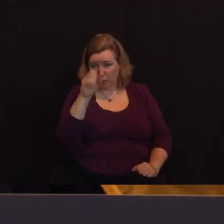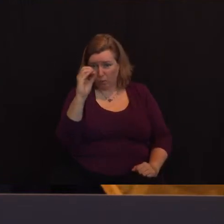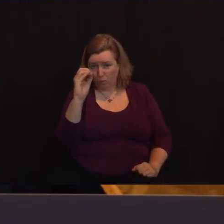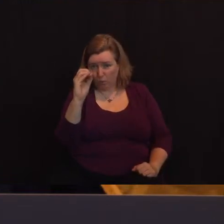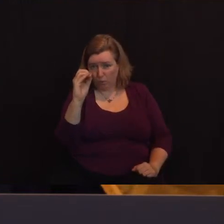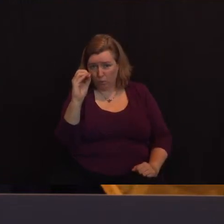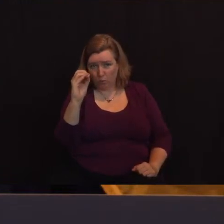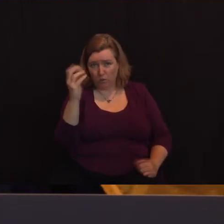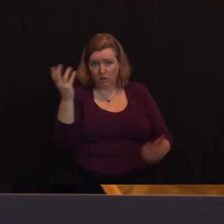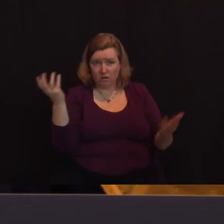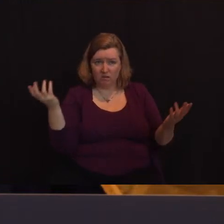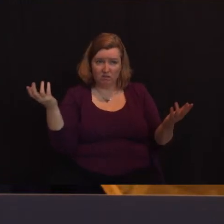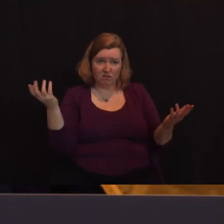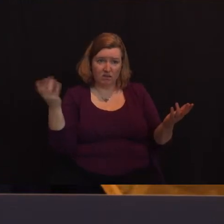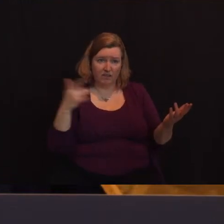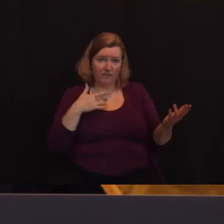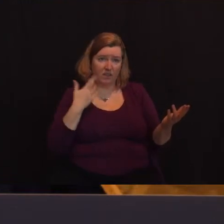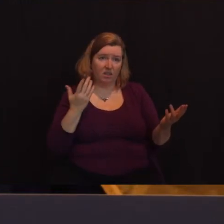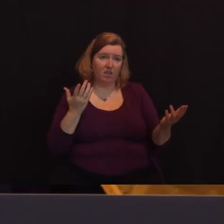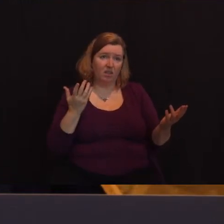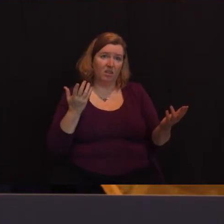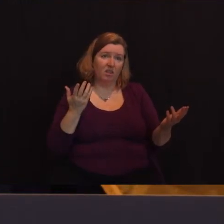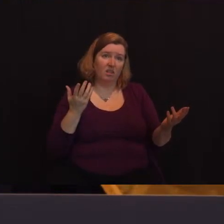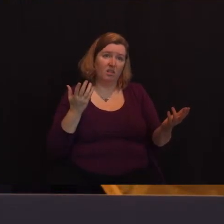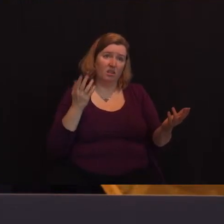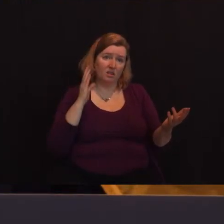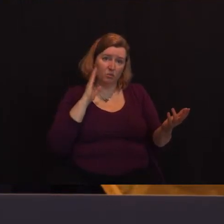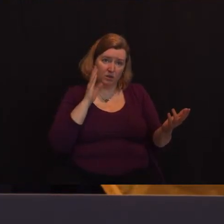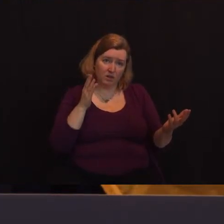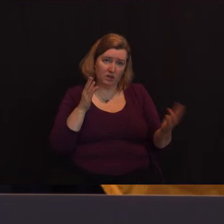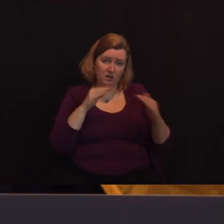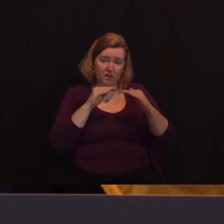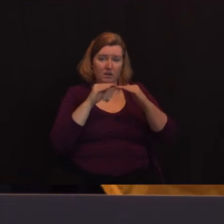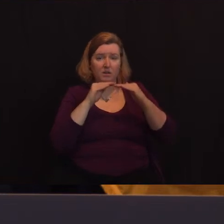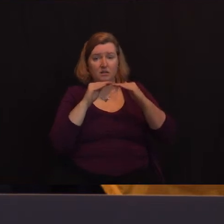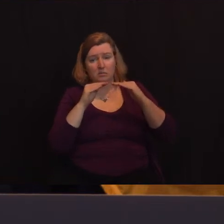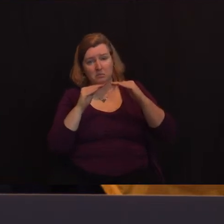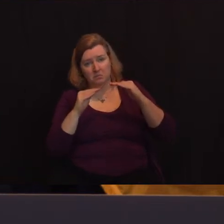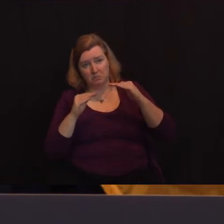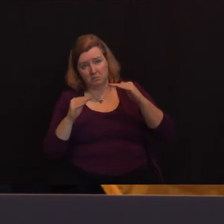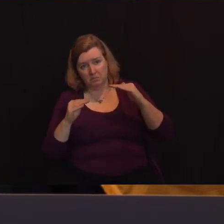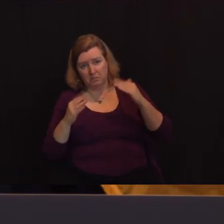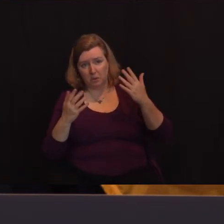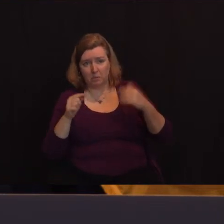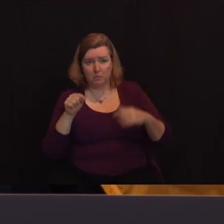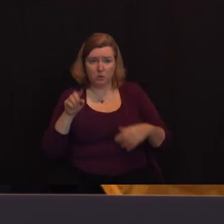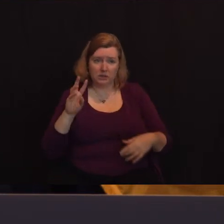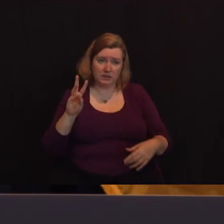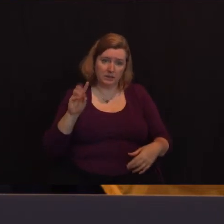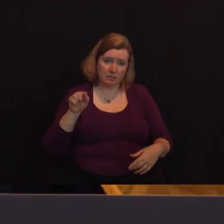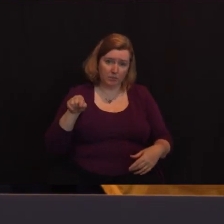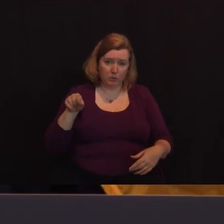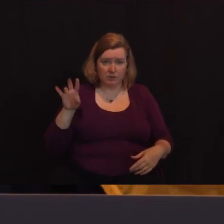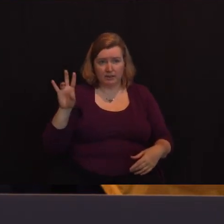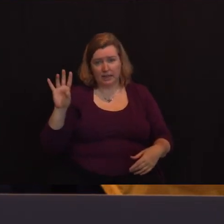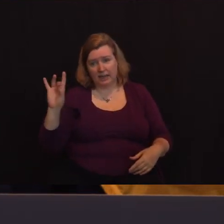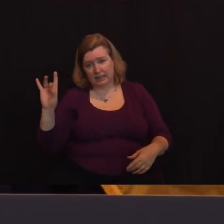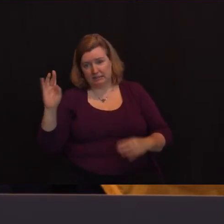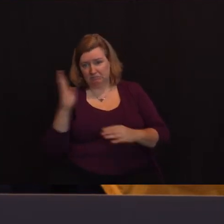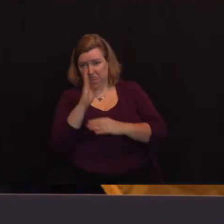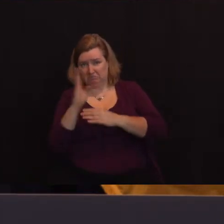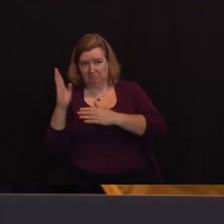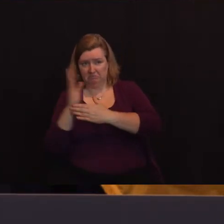settle without any data anomalies, either up or down into the 0.6, 0.8 range. And it's below 1, and that's the key